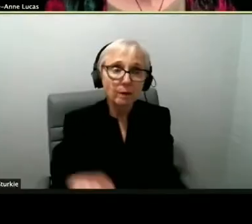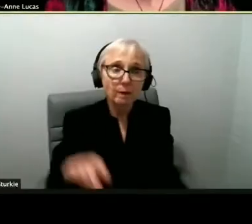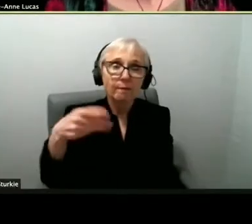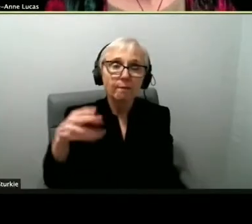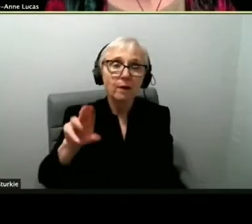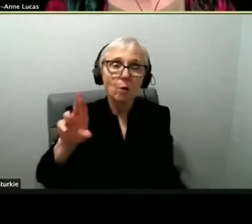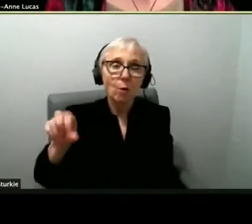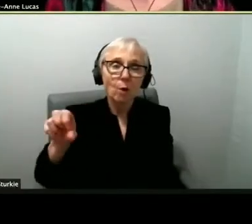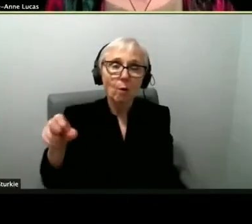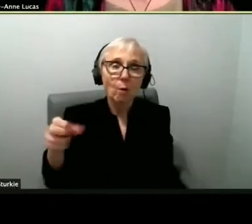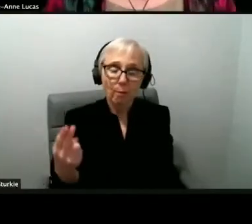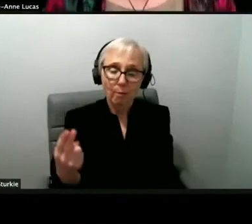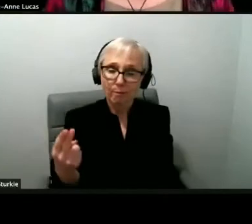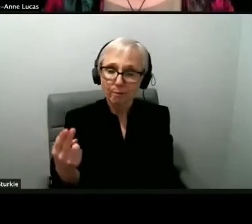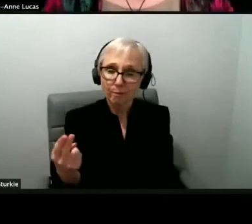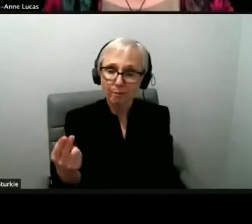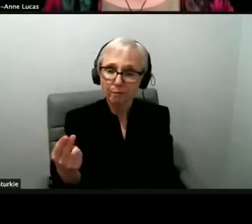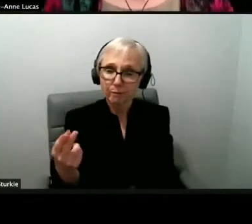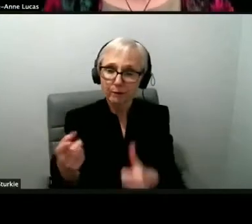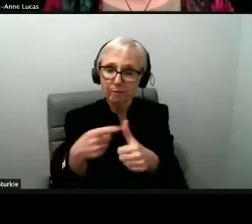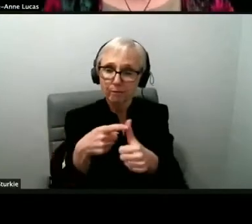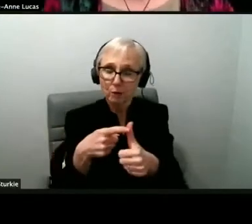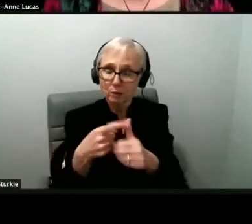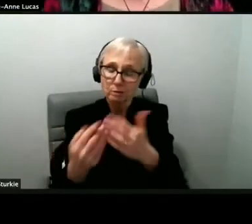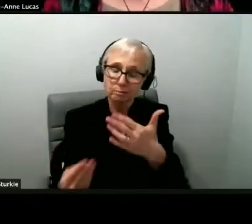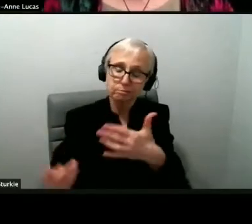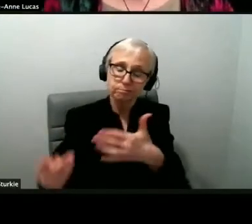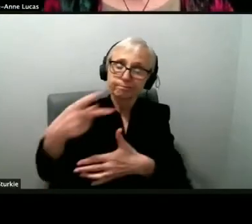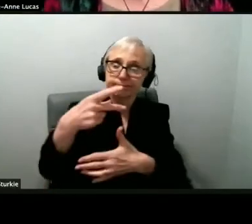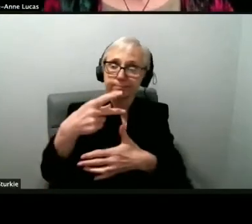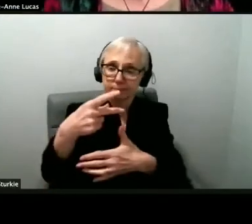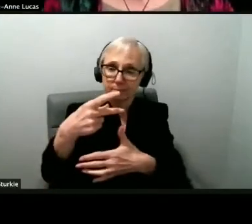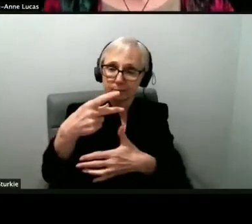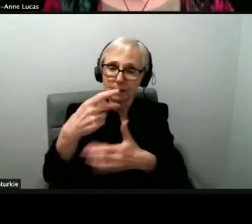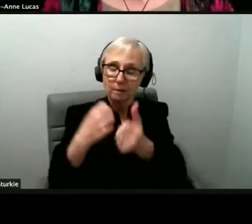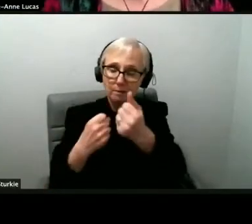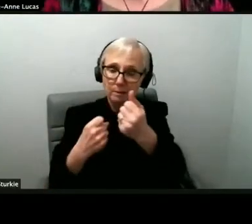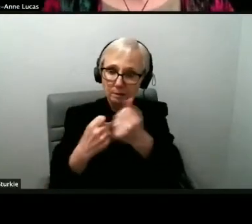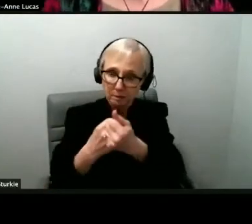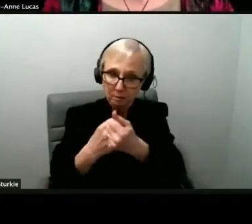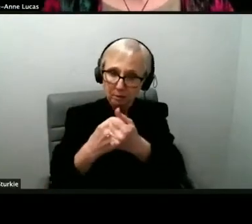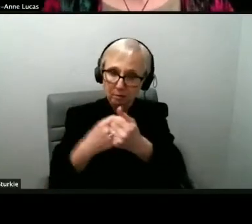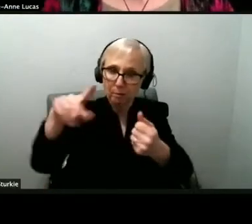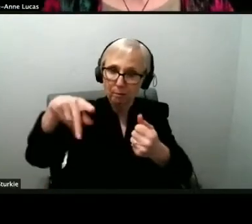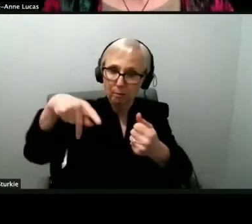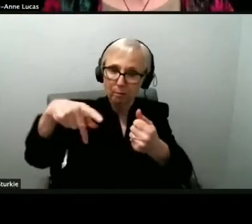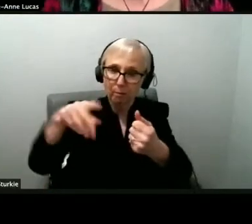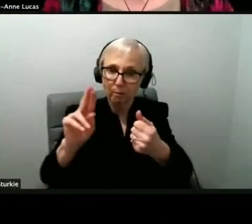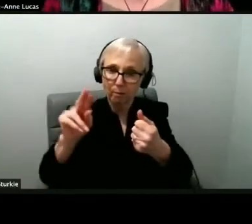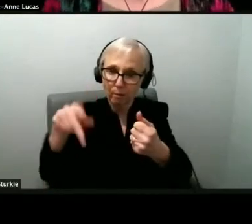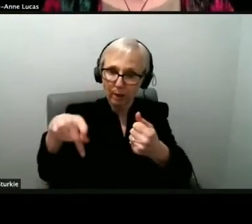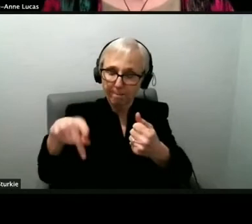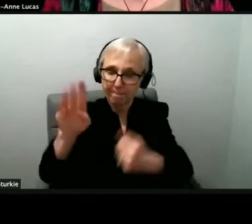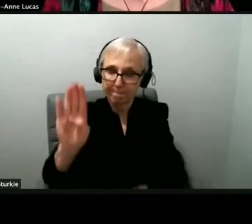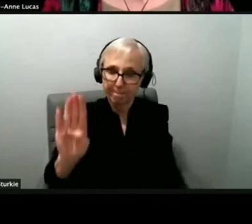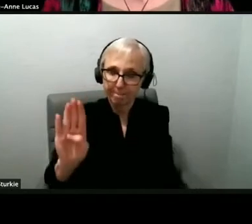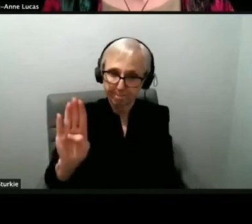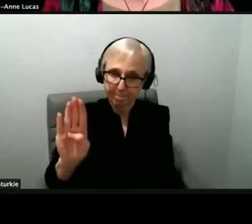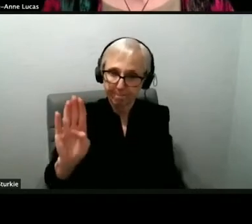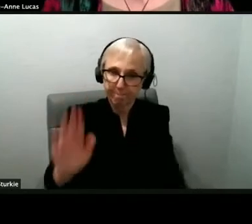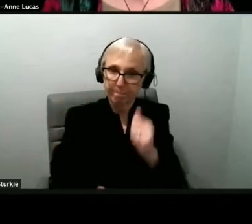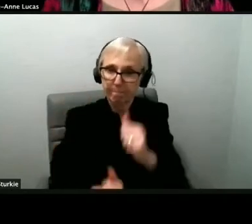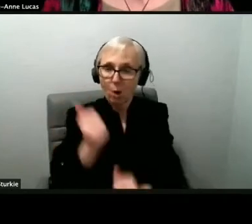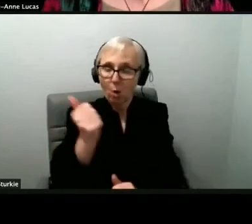Clark. Okay, first and foremost, I am definitely in support of Proposition B. I think I've been one of the